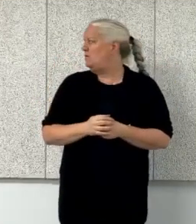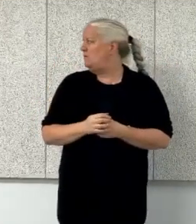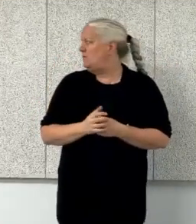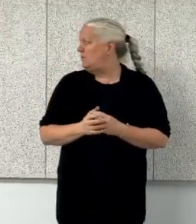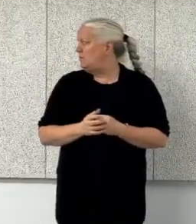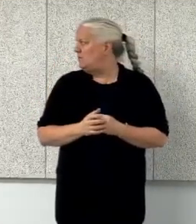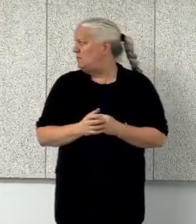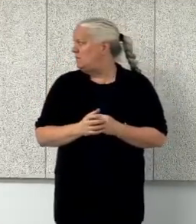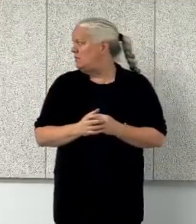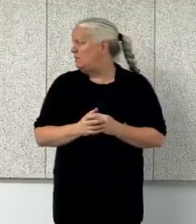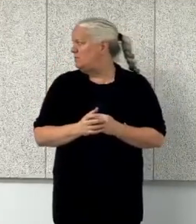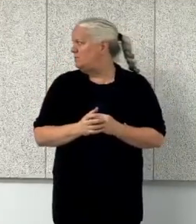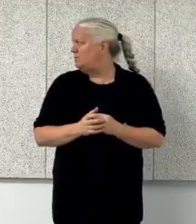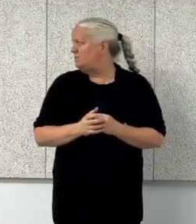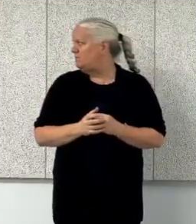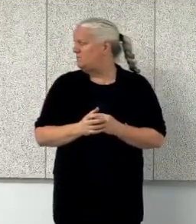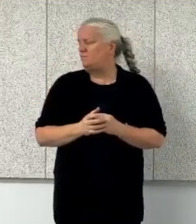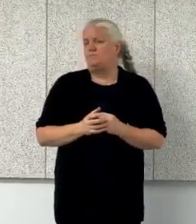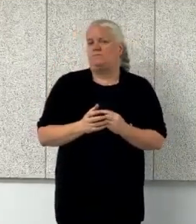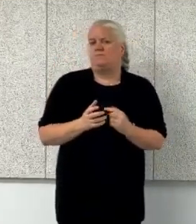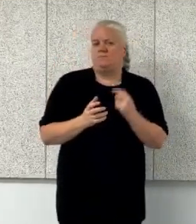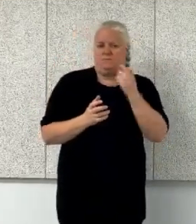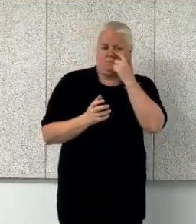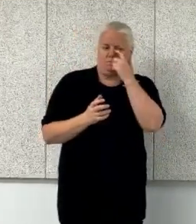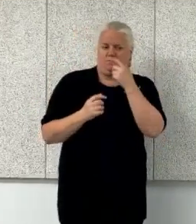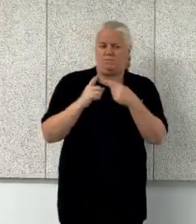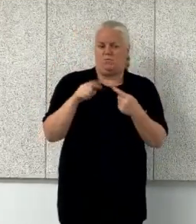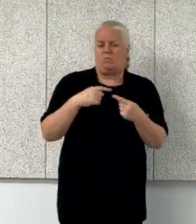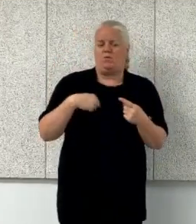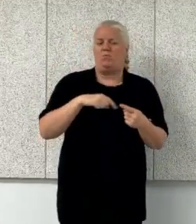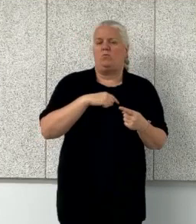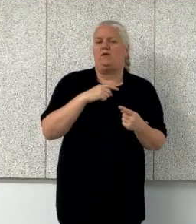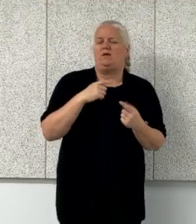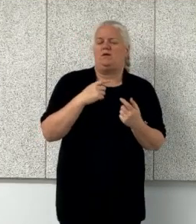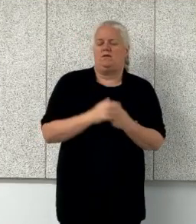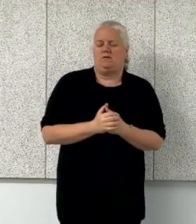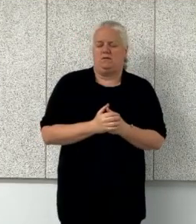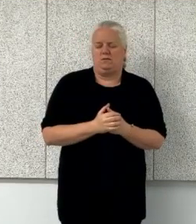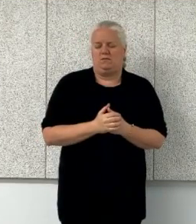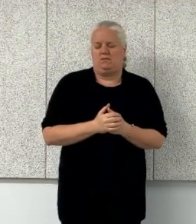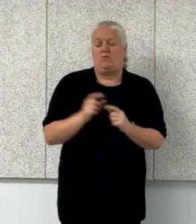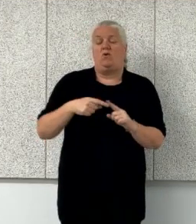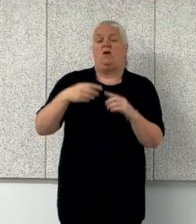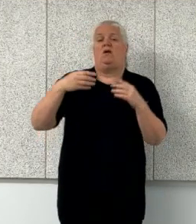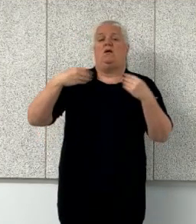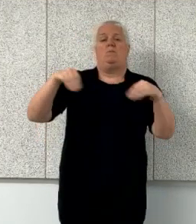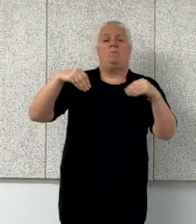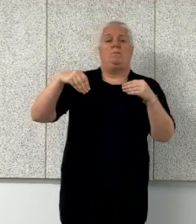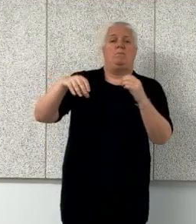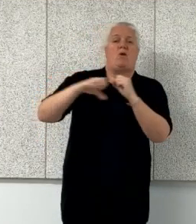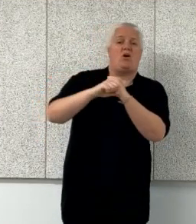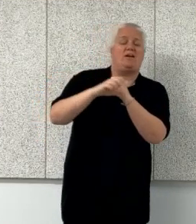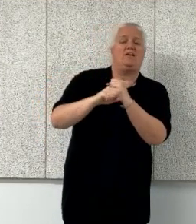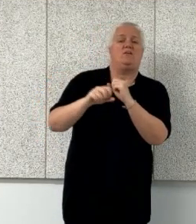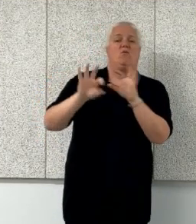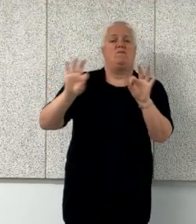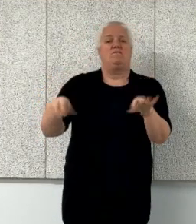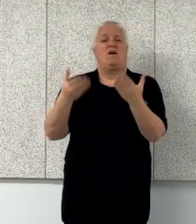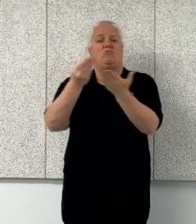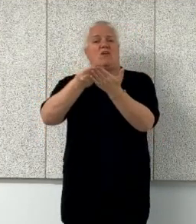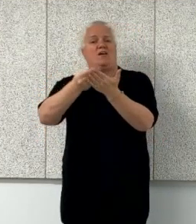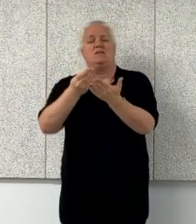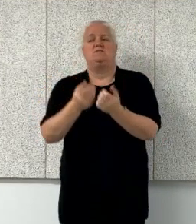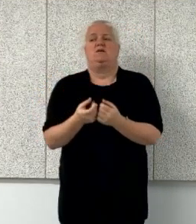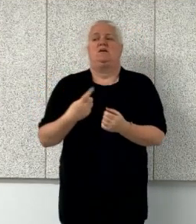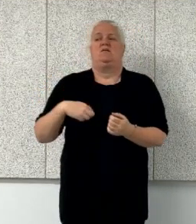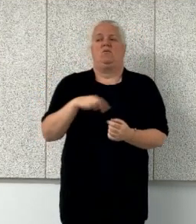tactic in isolation is going to work. You know, like that's the thing that I feel like whenever we talk about marketing or fundraising to a certain extent, we do sort of distill it down to